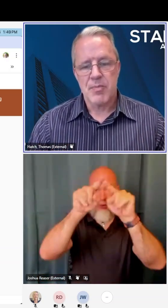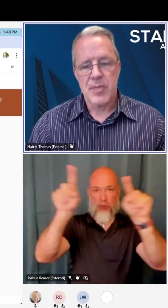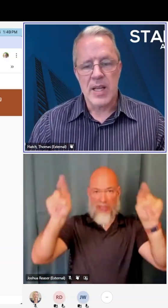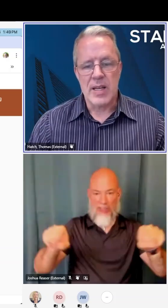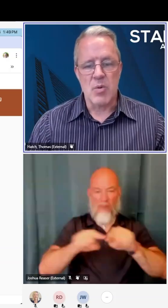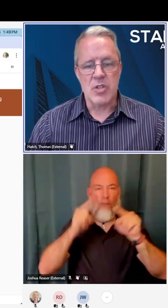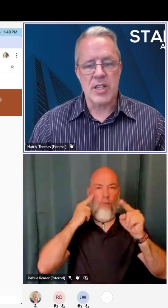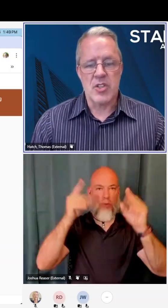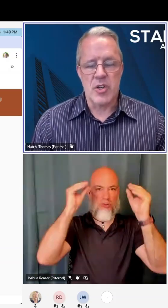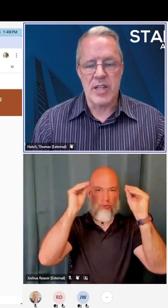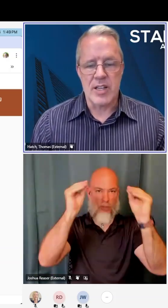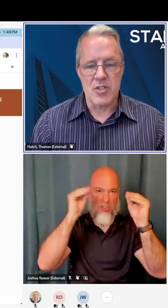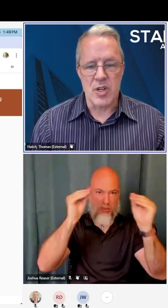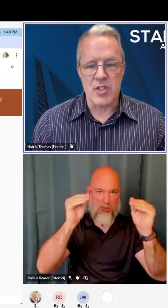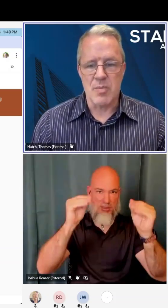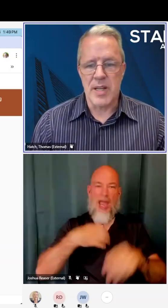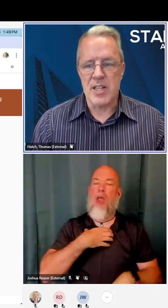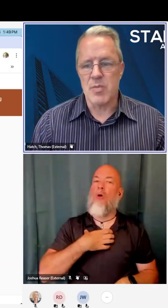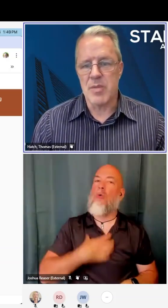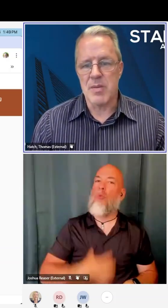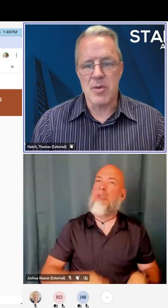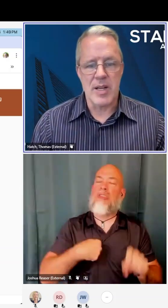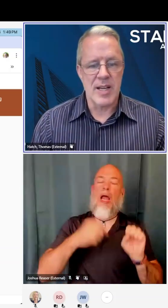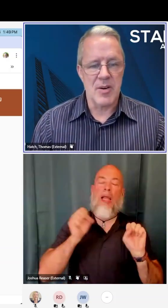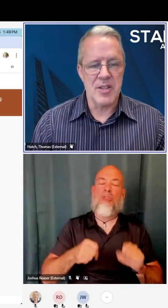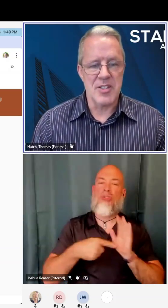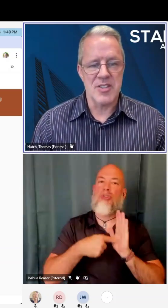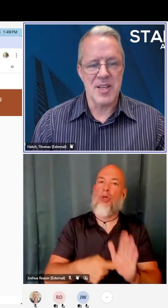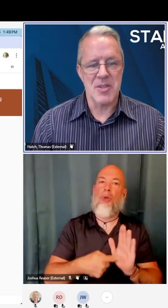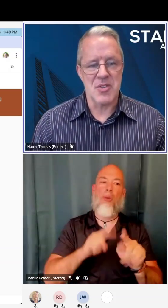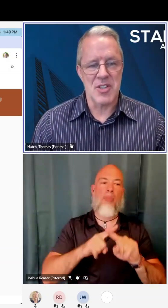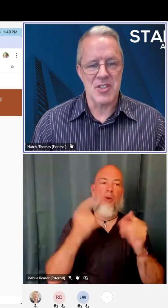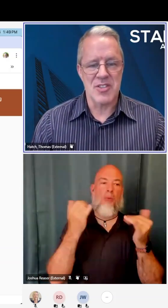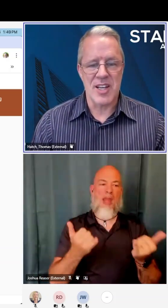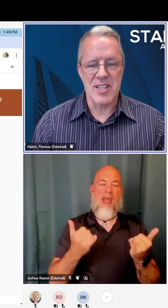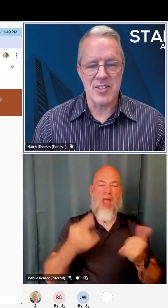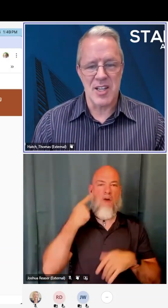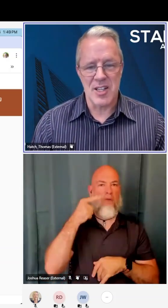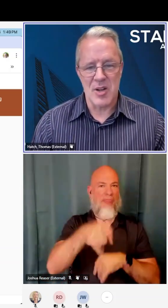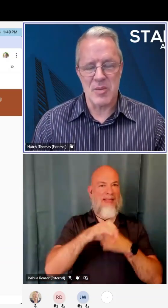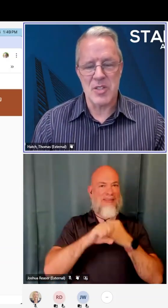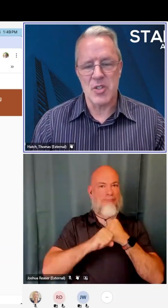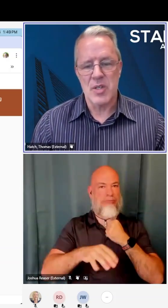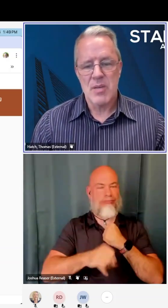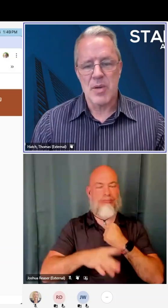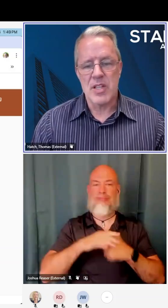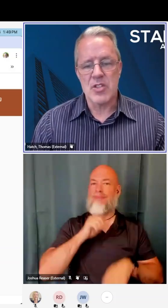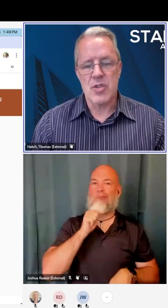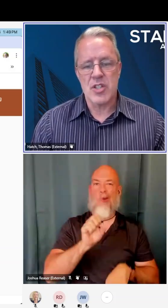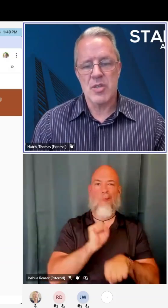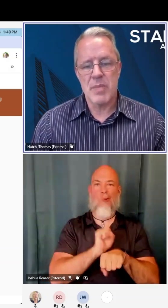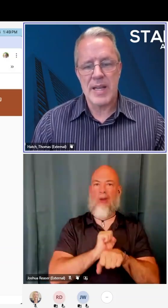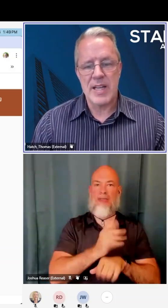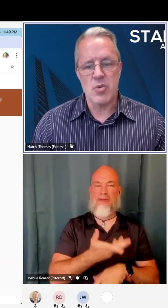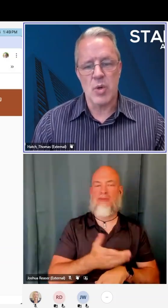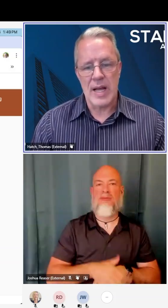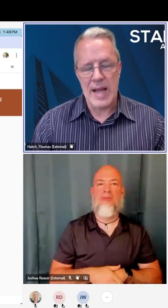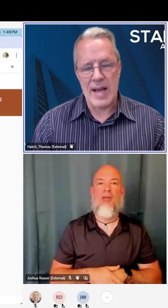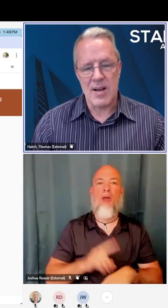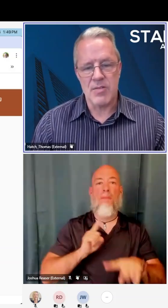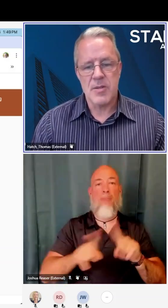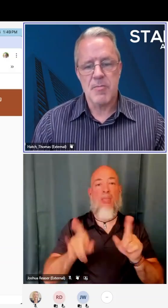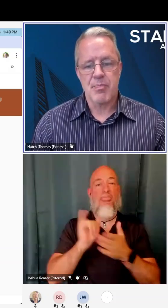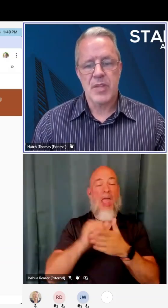instructions. And I wish I could show you that instruction page, but maybe right now on this demonstration site, it's not allowing me to. But the instruction page